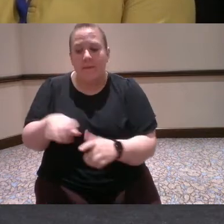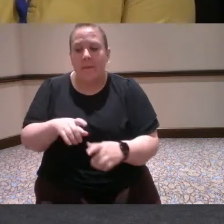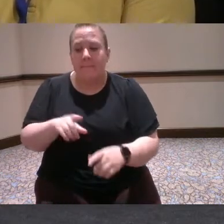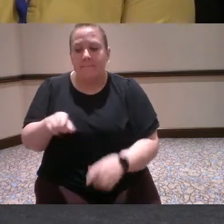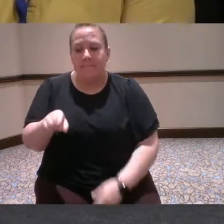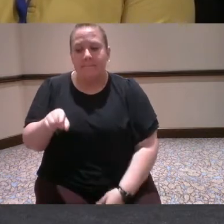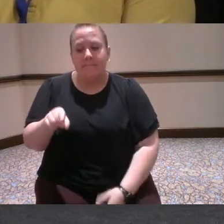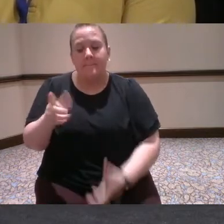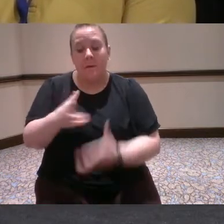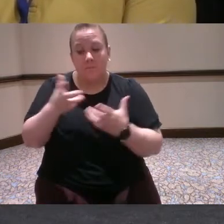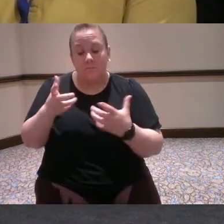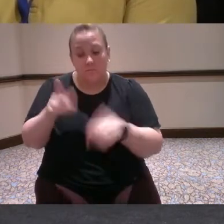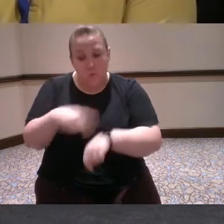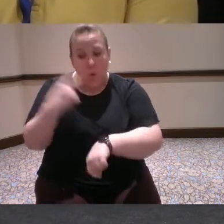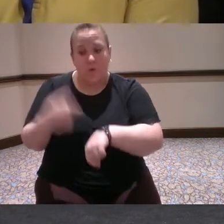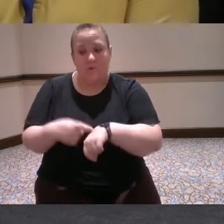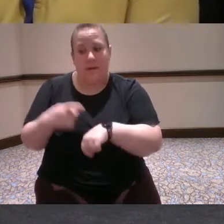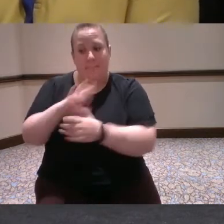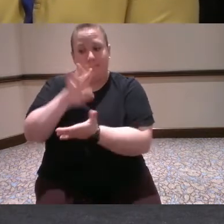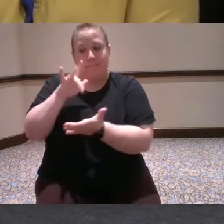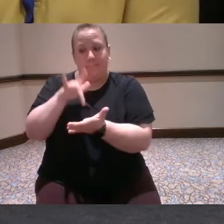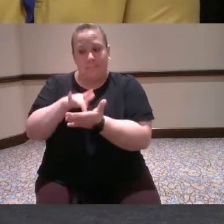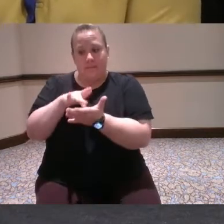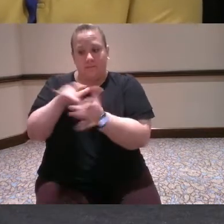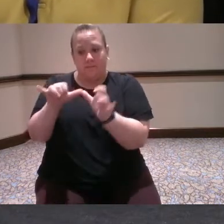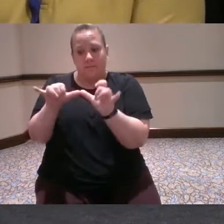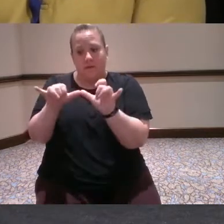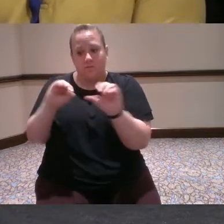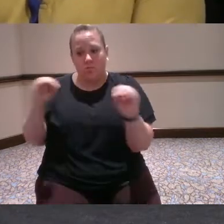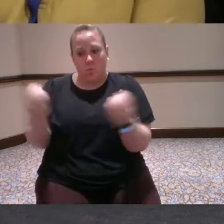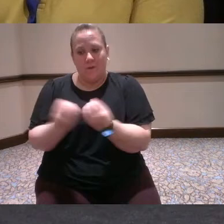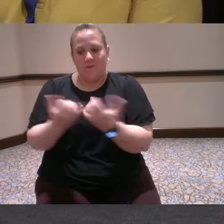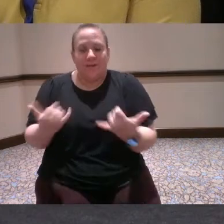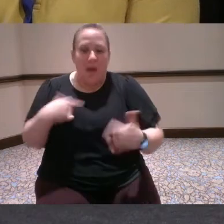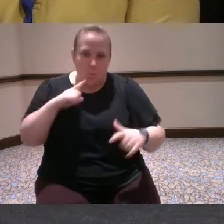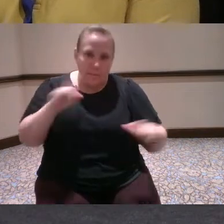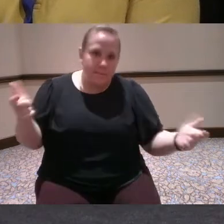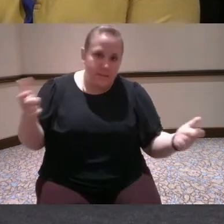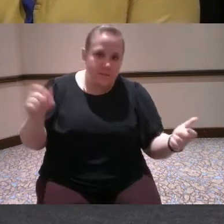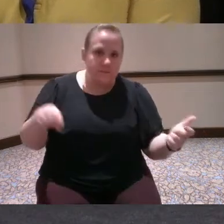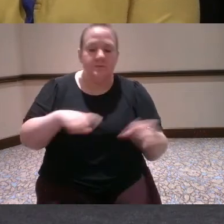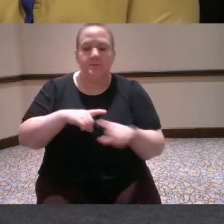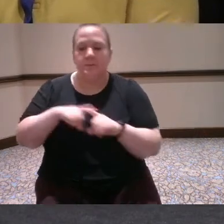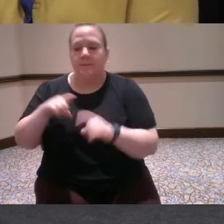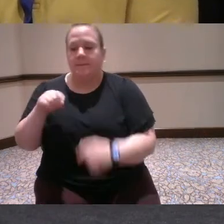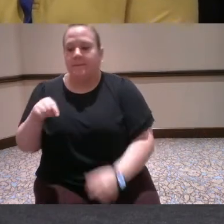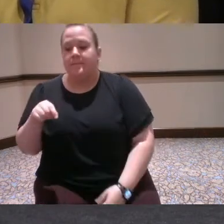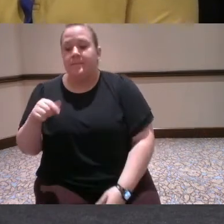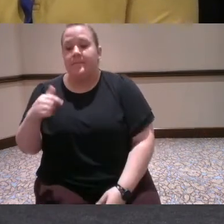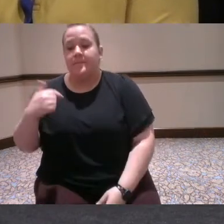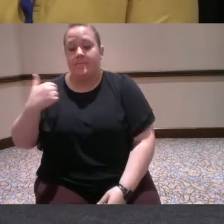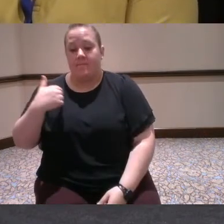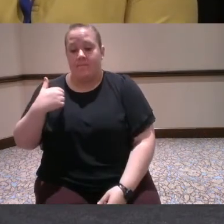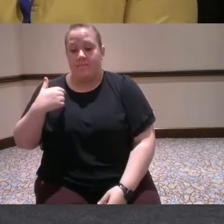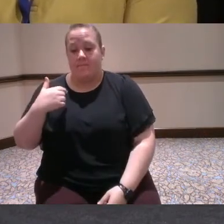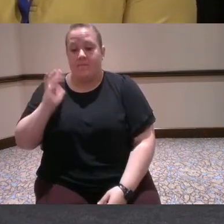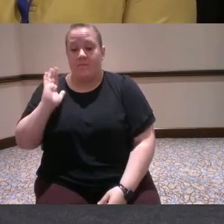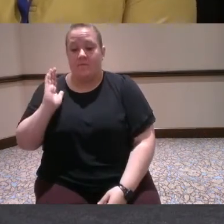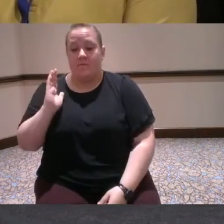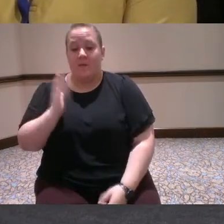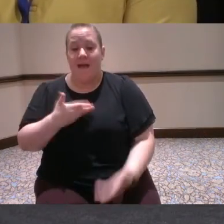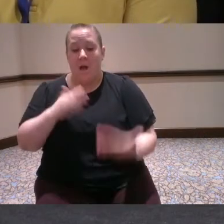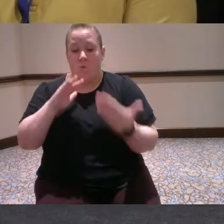it has spent a long time as a mid-sized organization, if now it is large. So I hand it to our